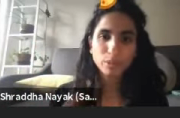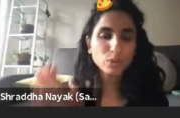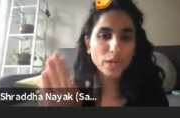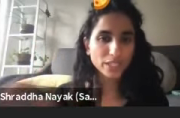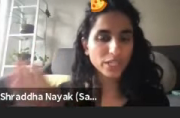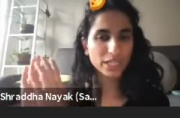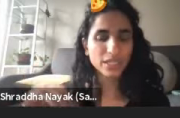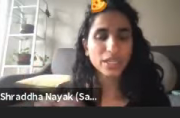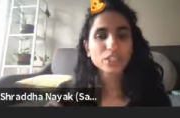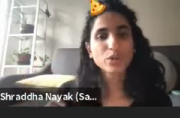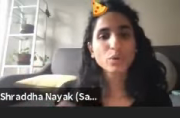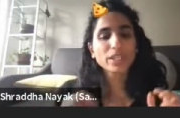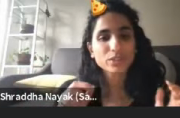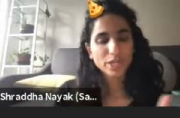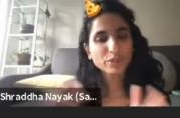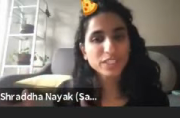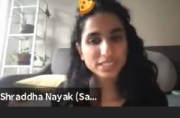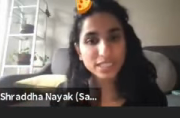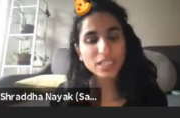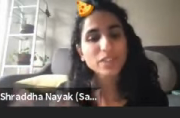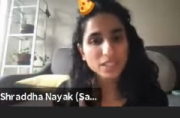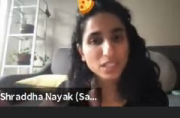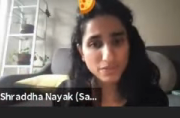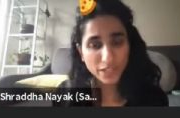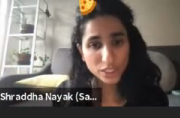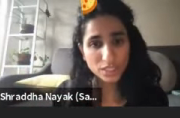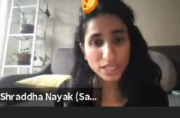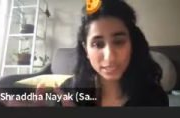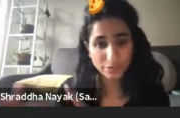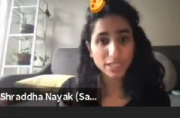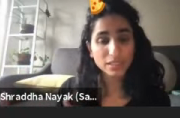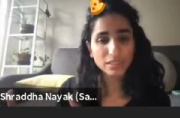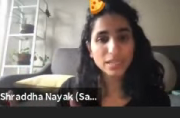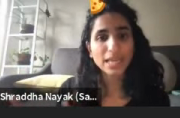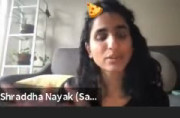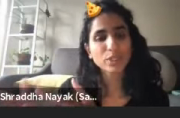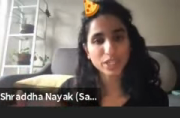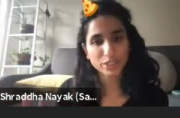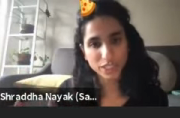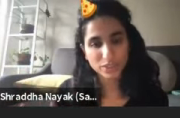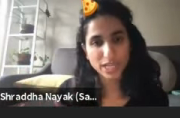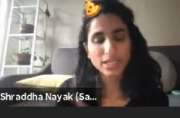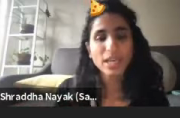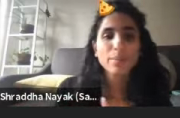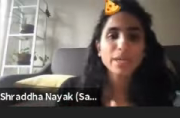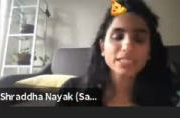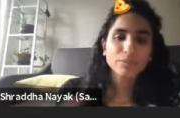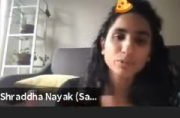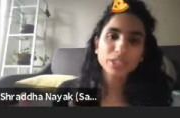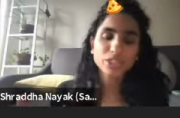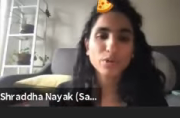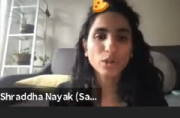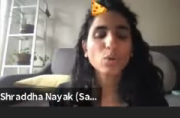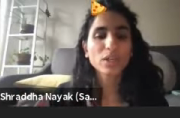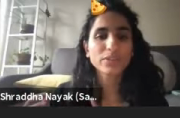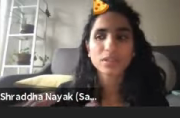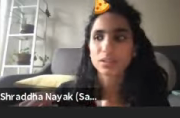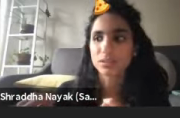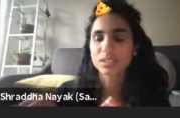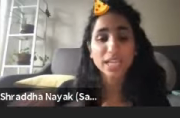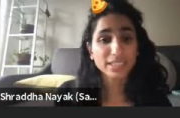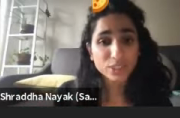red, blue, and green. So we try to first see if there's a convention in the field, and then we try to stick to that. Many times we just follow